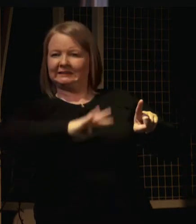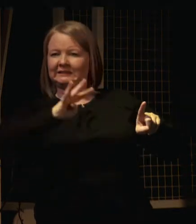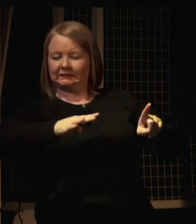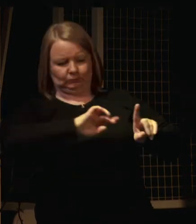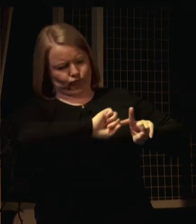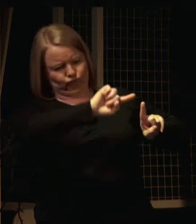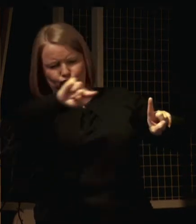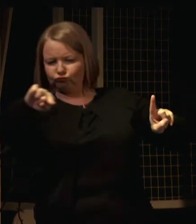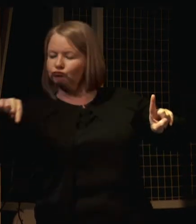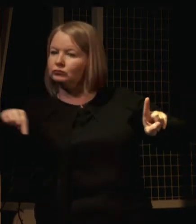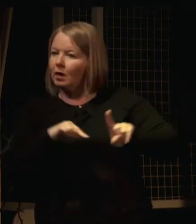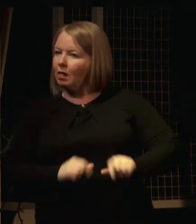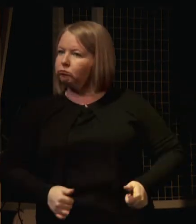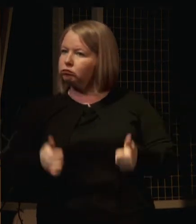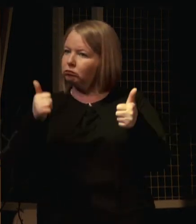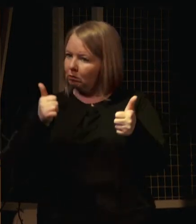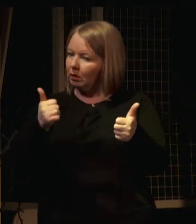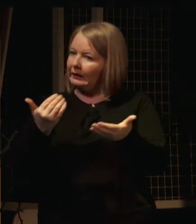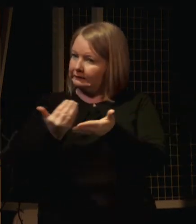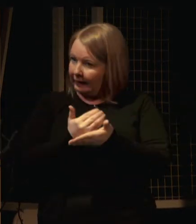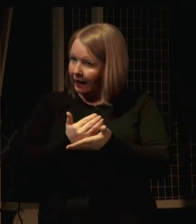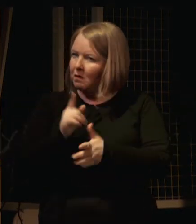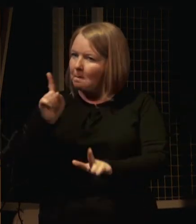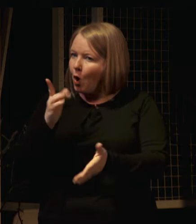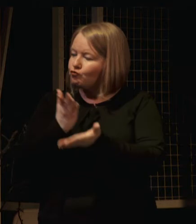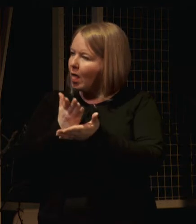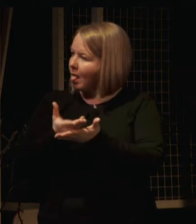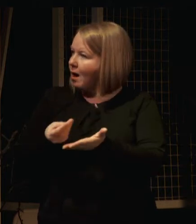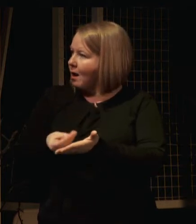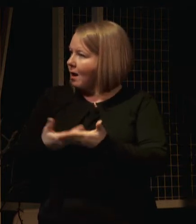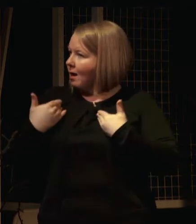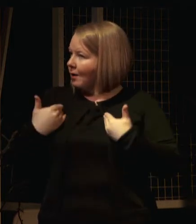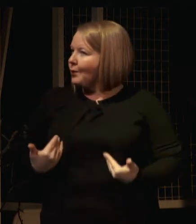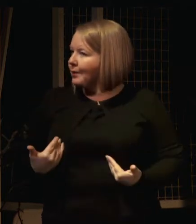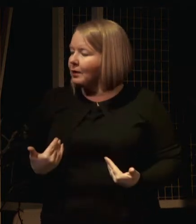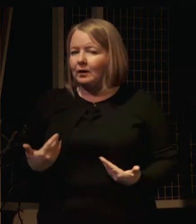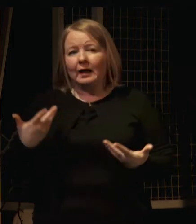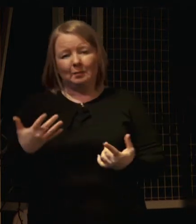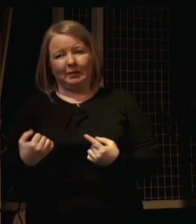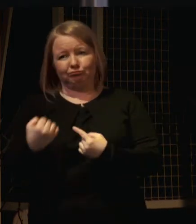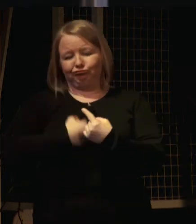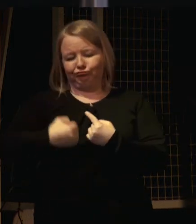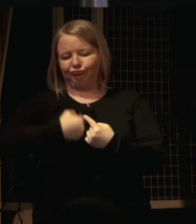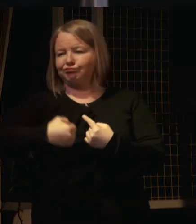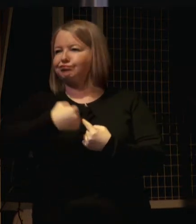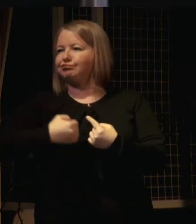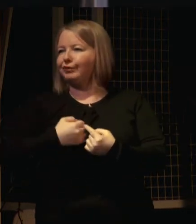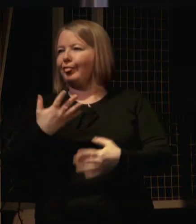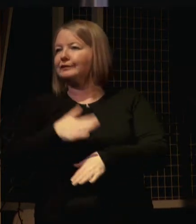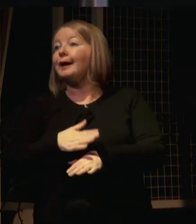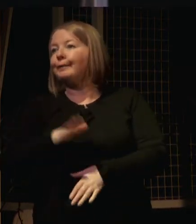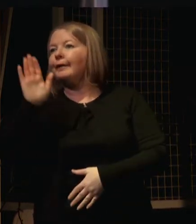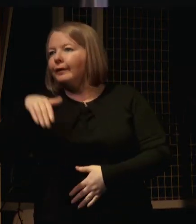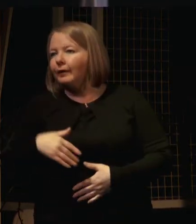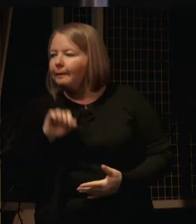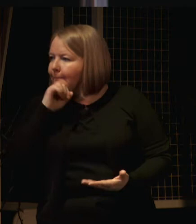city. This wall was great. It not only made us safe, it made us really prosperous. The reason was we were getting battered at the time and the big boys were coming in, so we